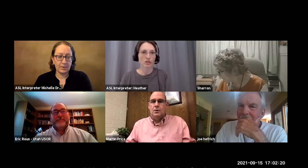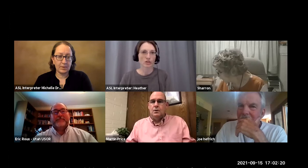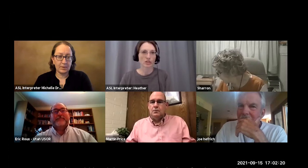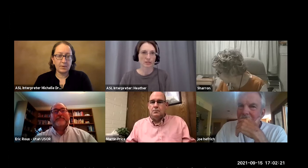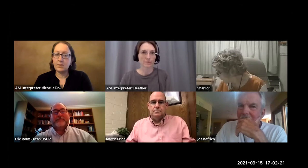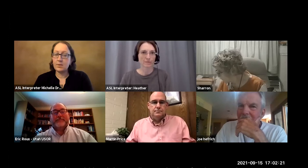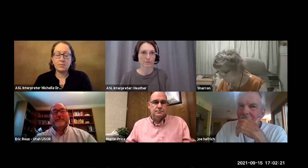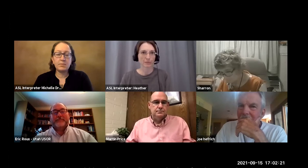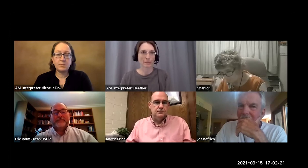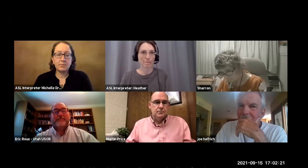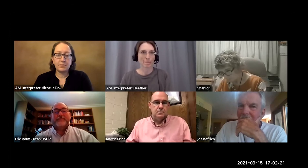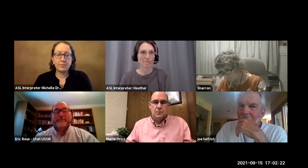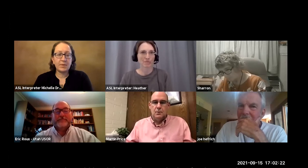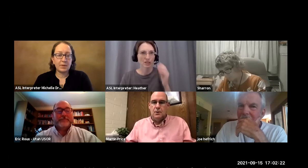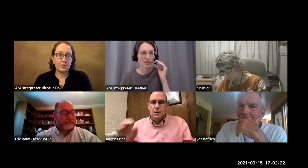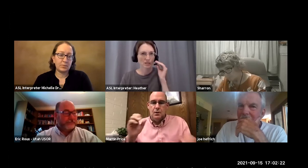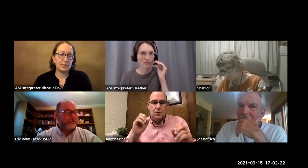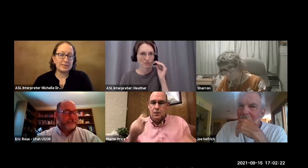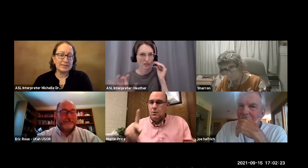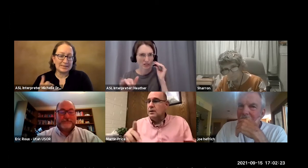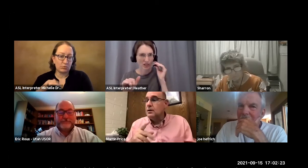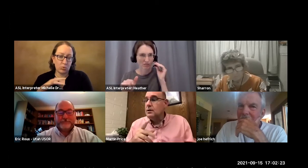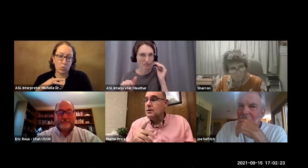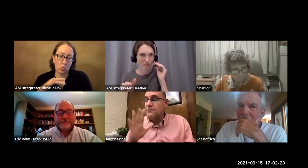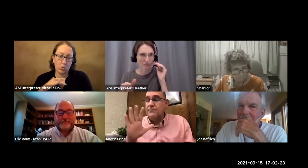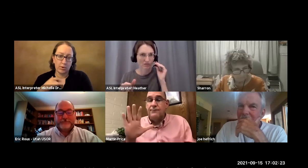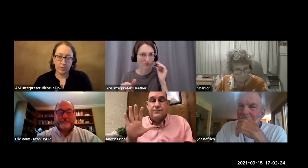for the questions.